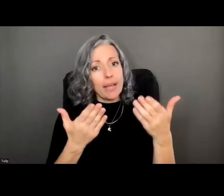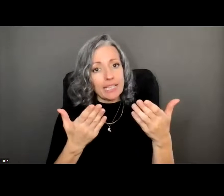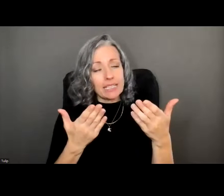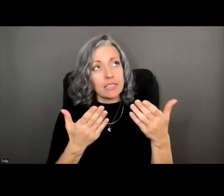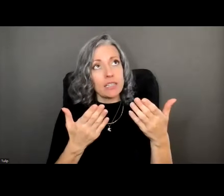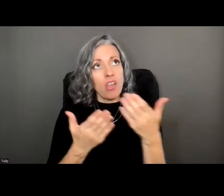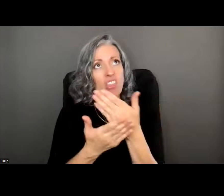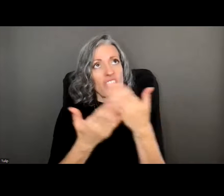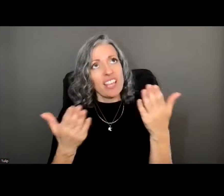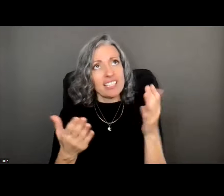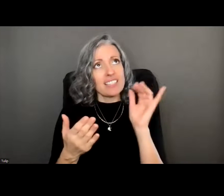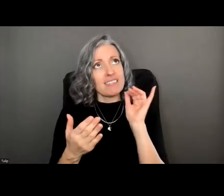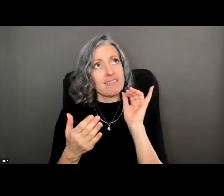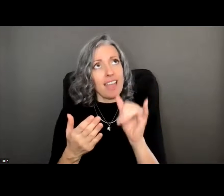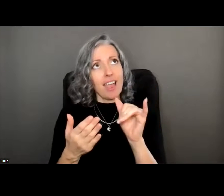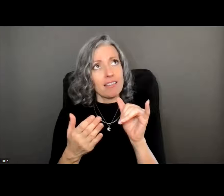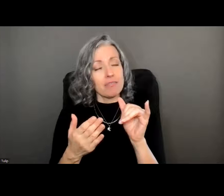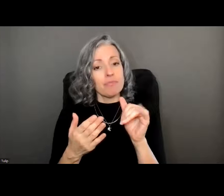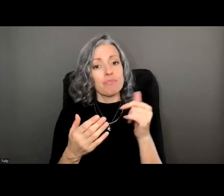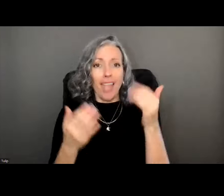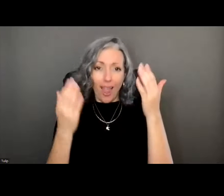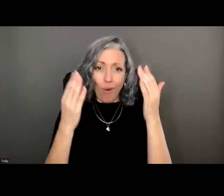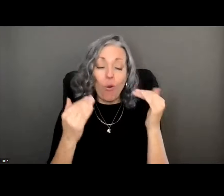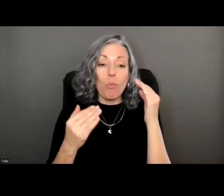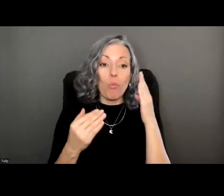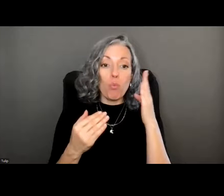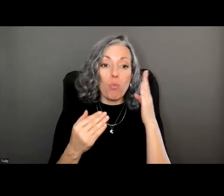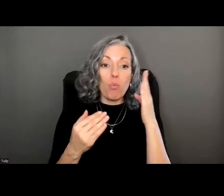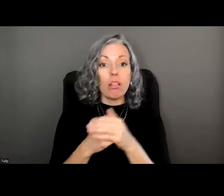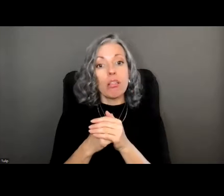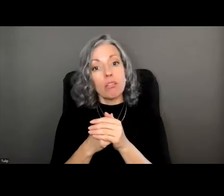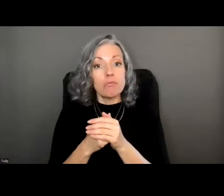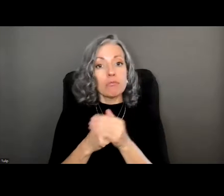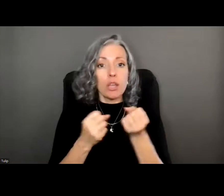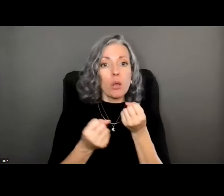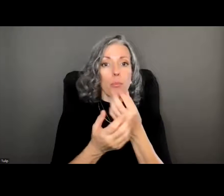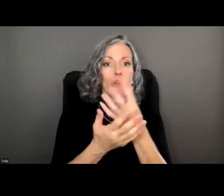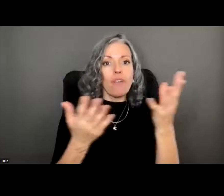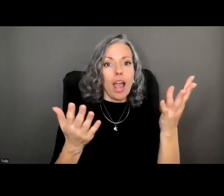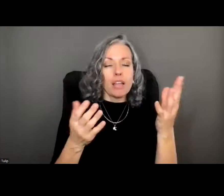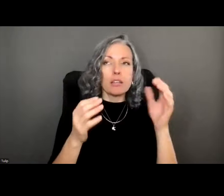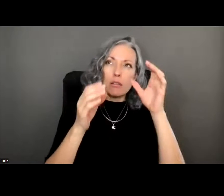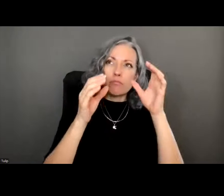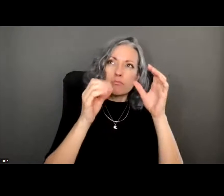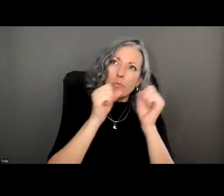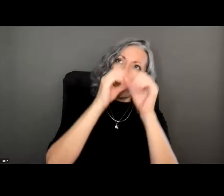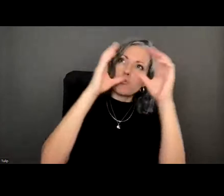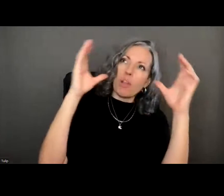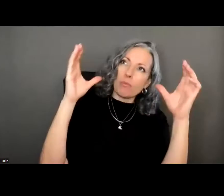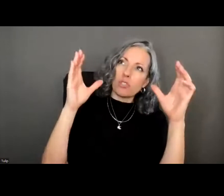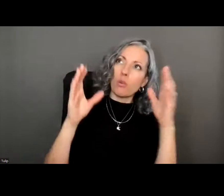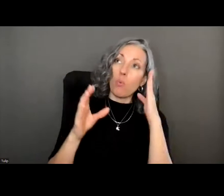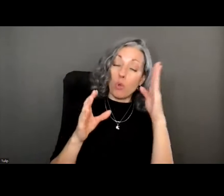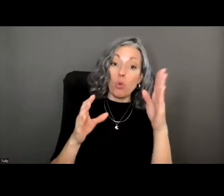things that I hope will provide that perception that we will